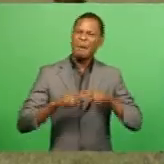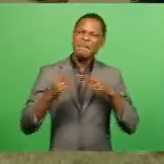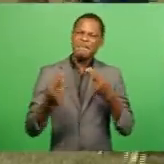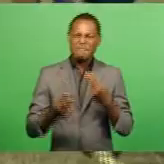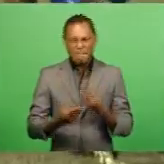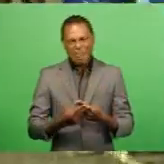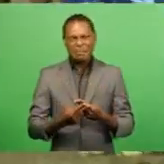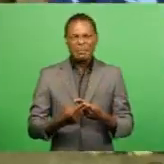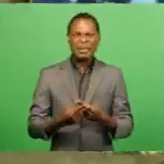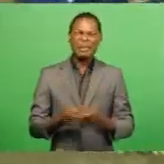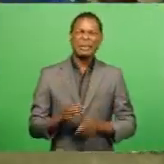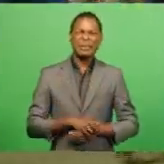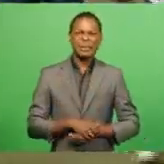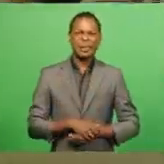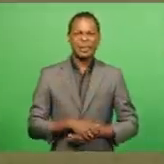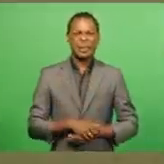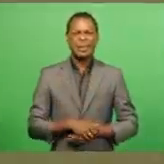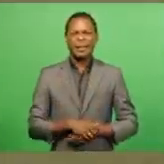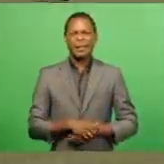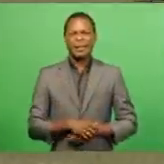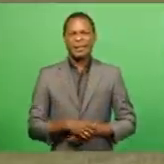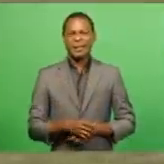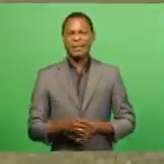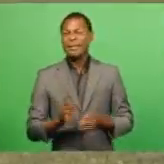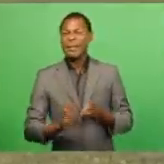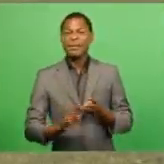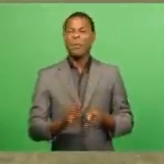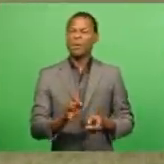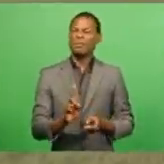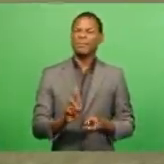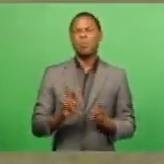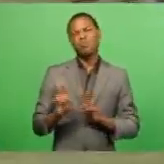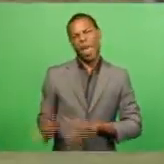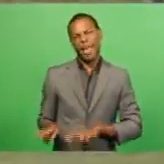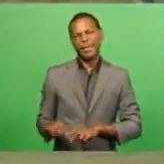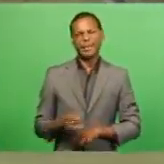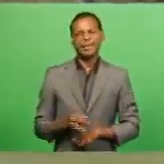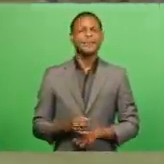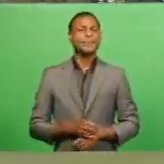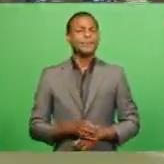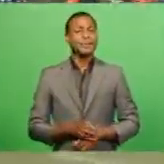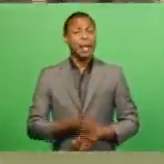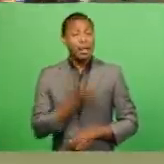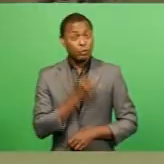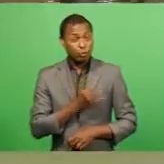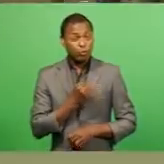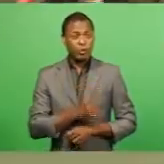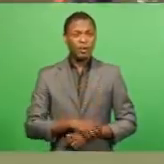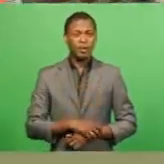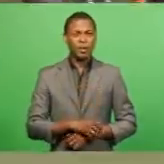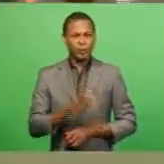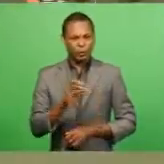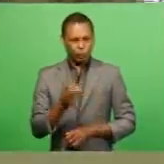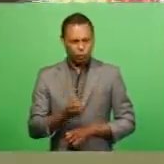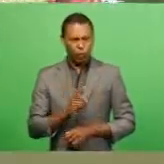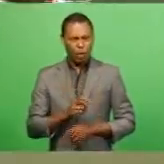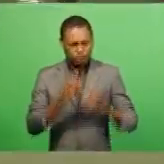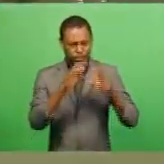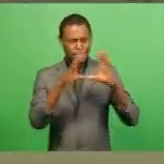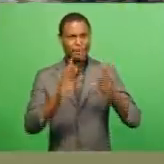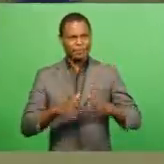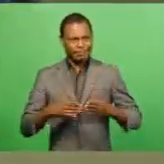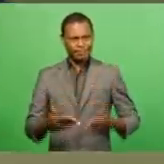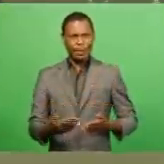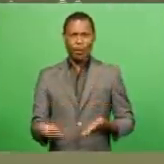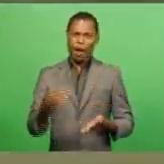function, and Jerry Tuwai has been rested for injury. The aim now for the Barbarians is to reach the finals of the